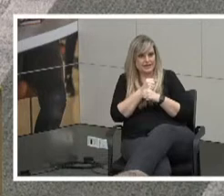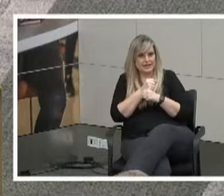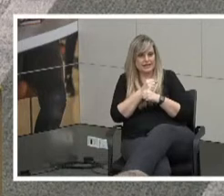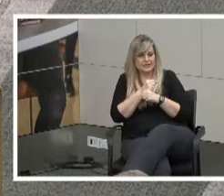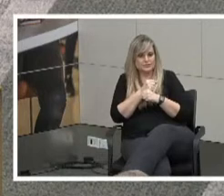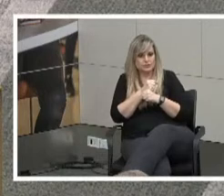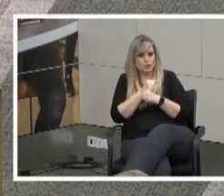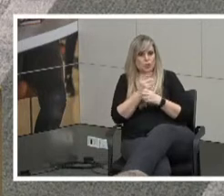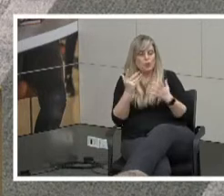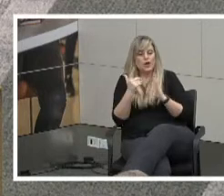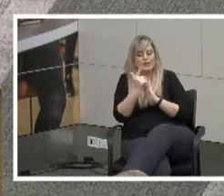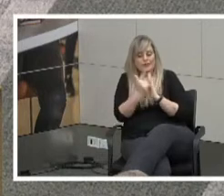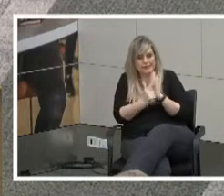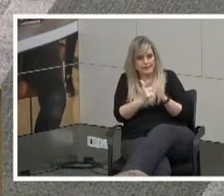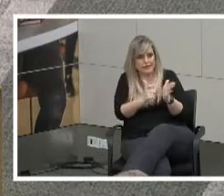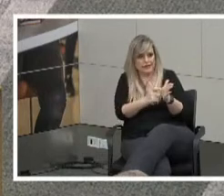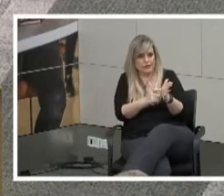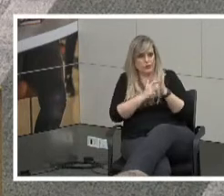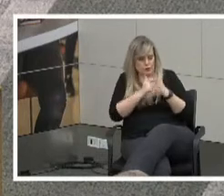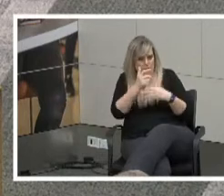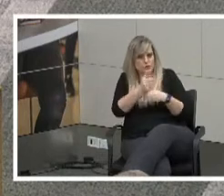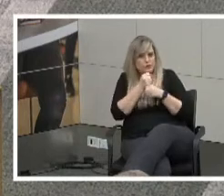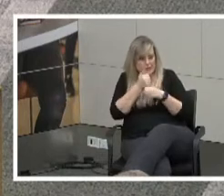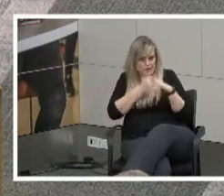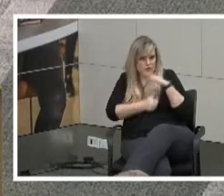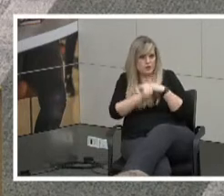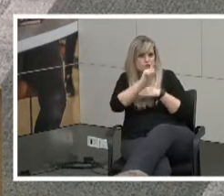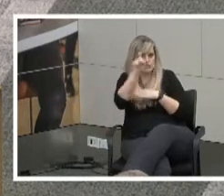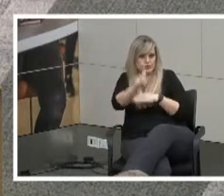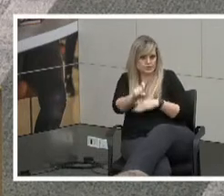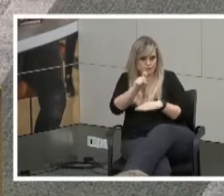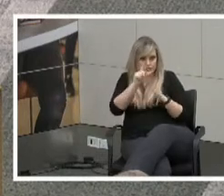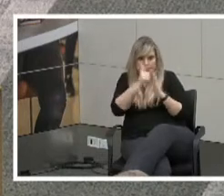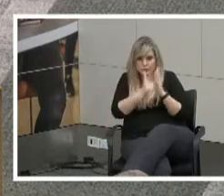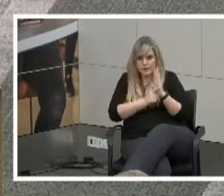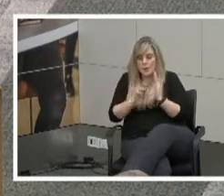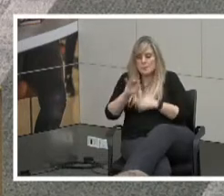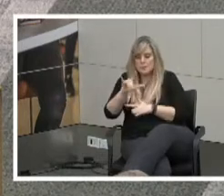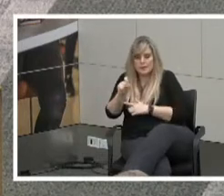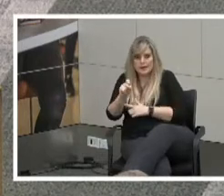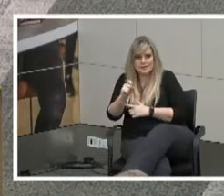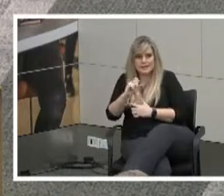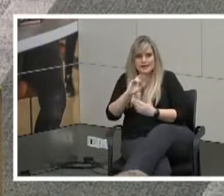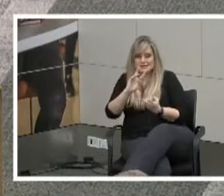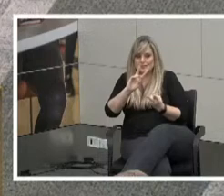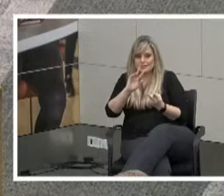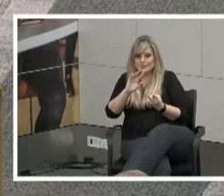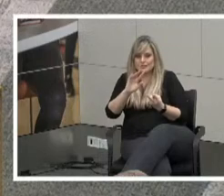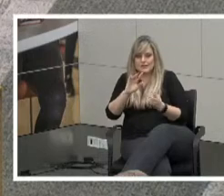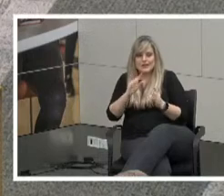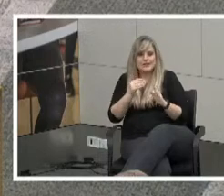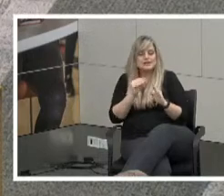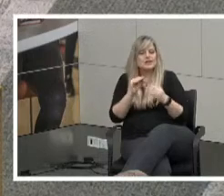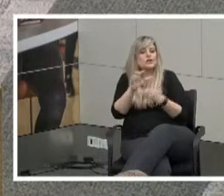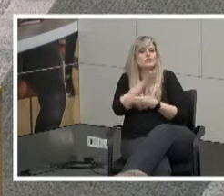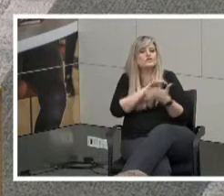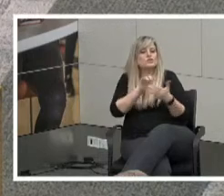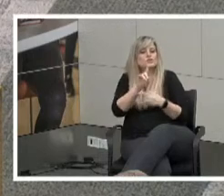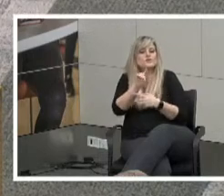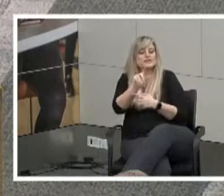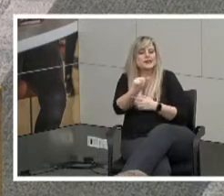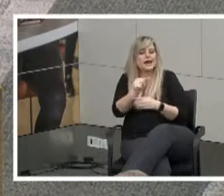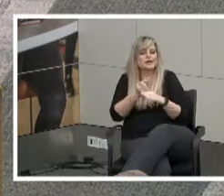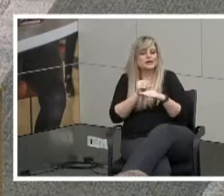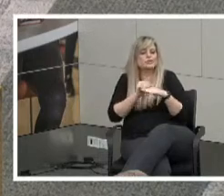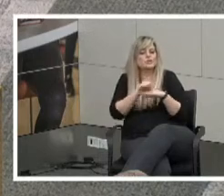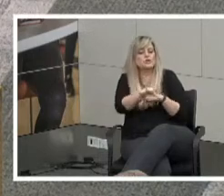Legally entitled to under Texas law miles has continuously misrepresented data and misled you no trust